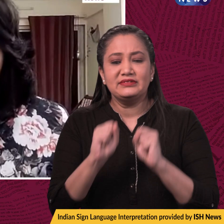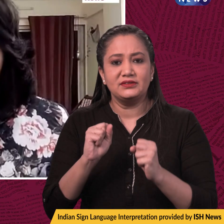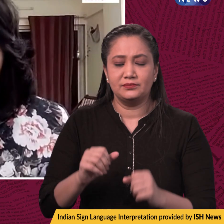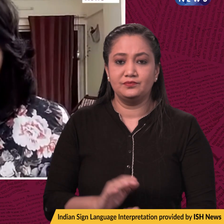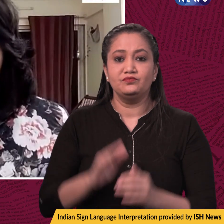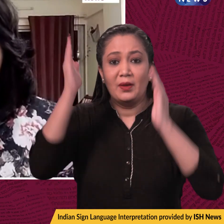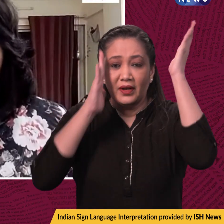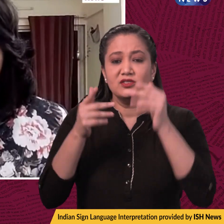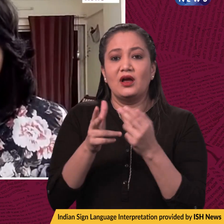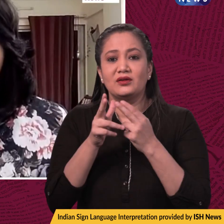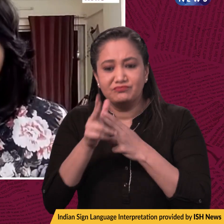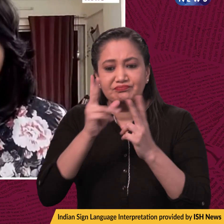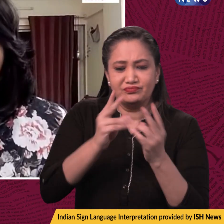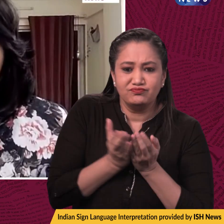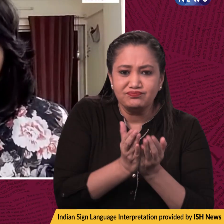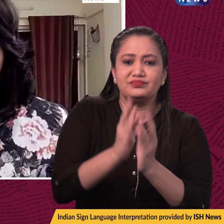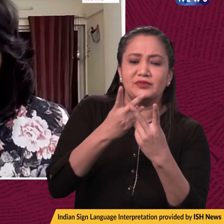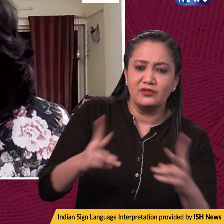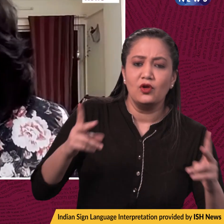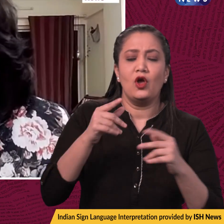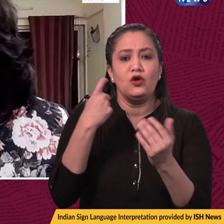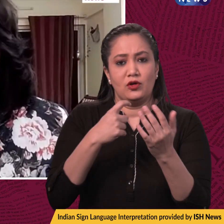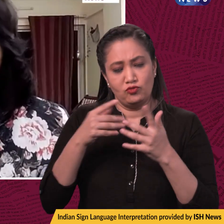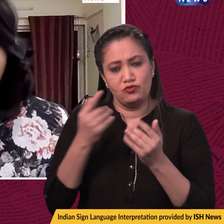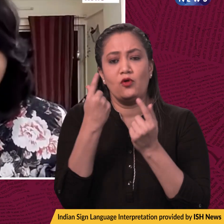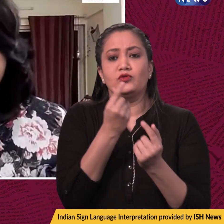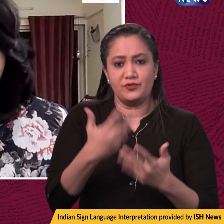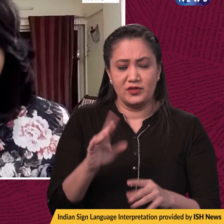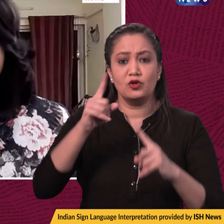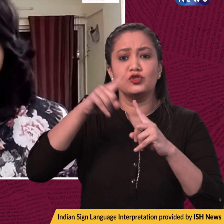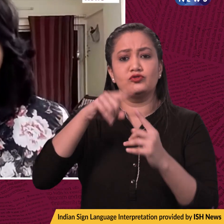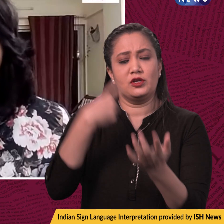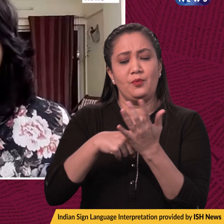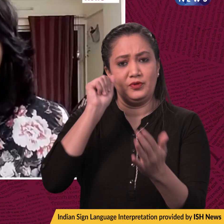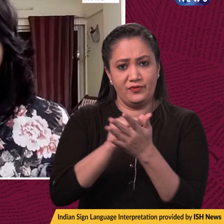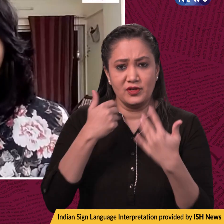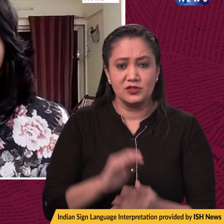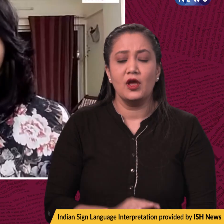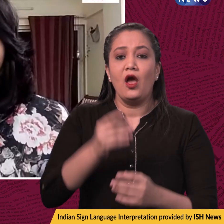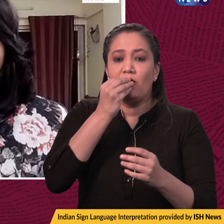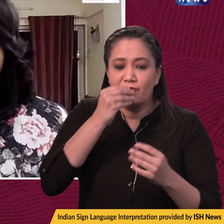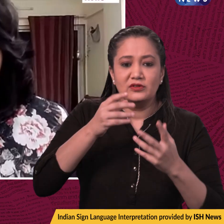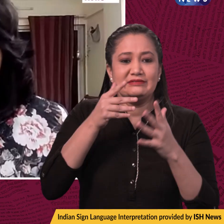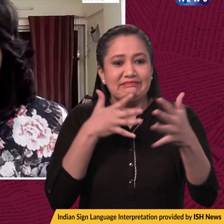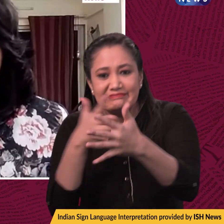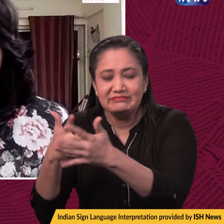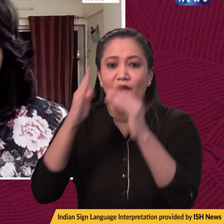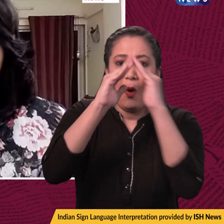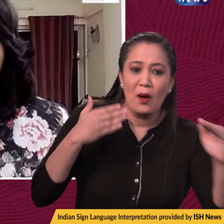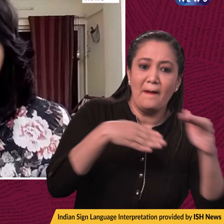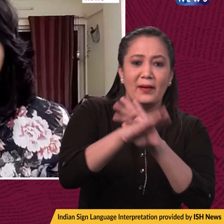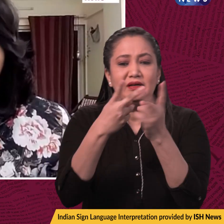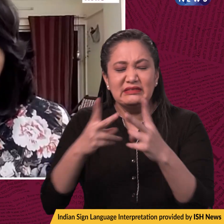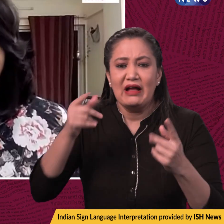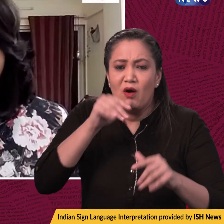Malaysian military used boats, according to AFP report, on Tuesday to distribute food to people trapped in their